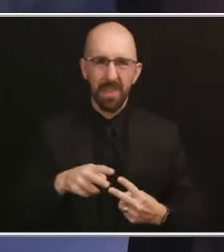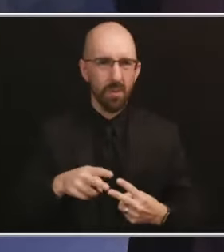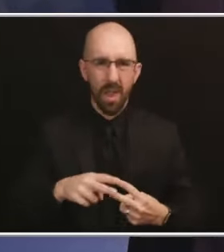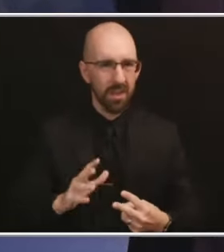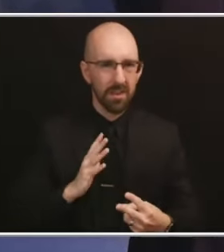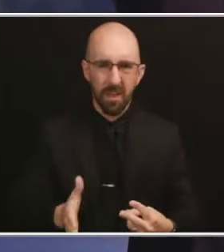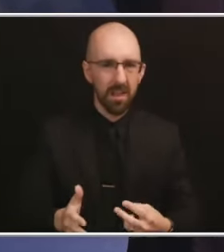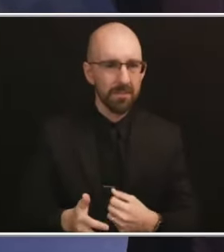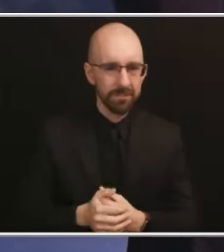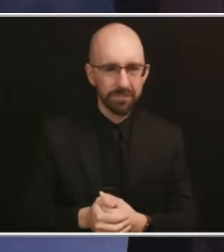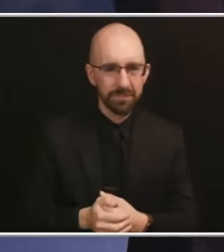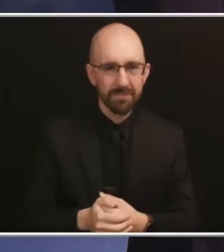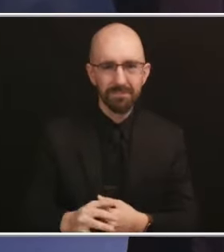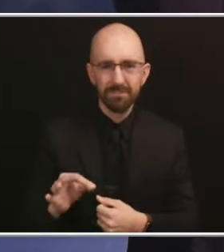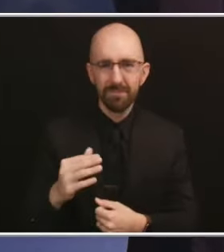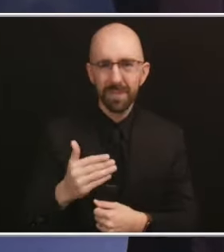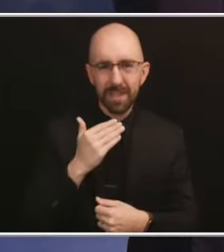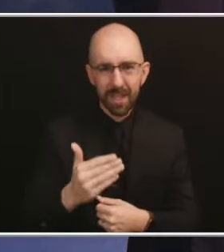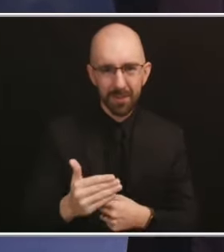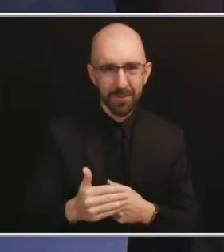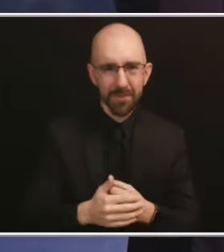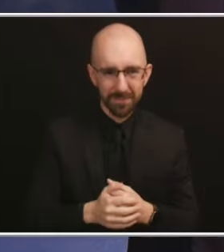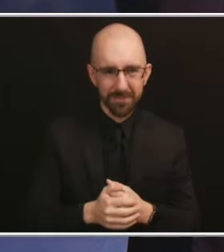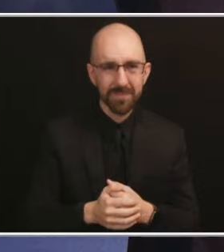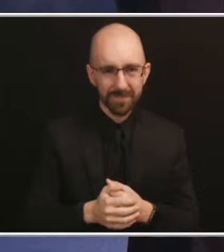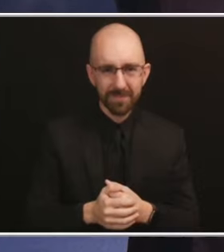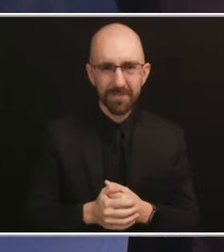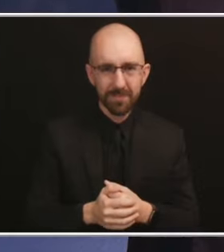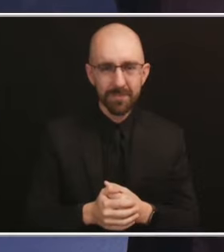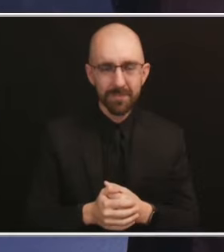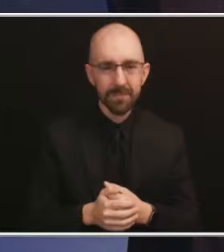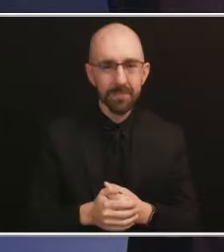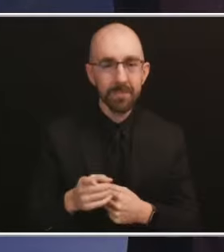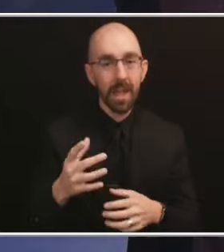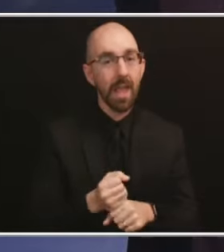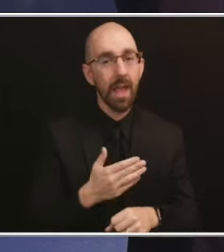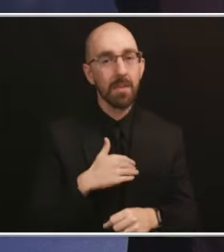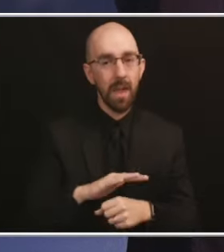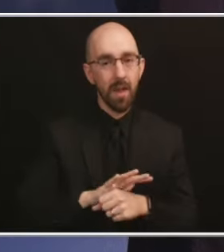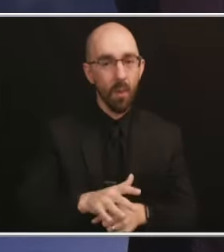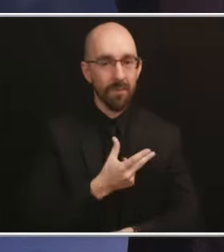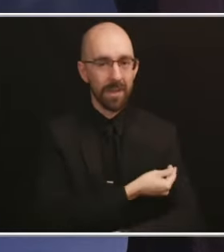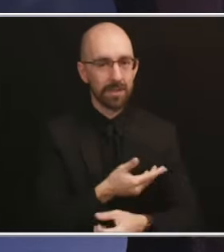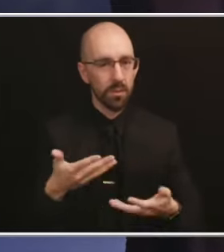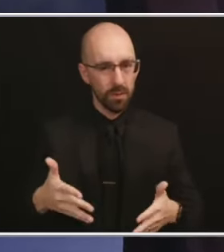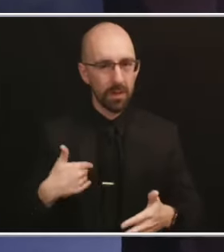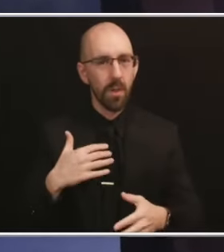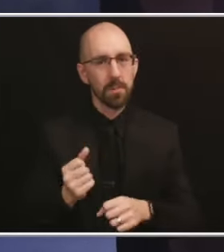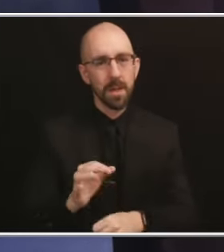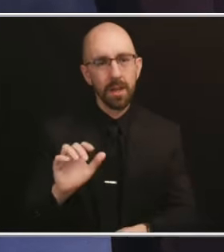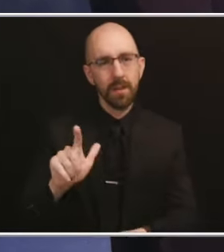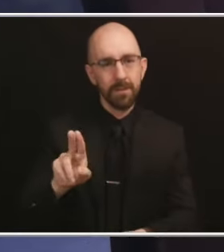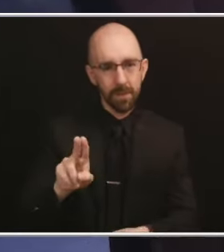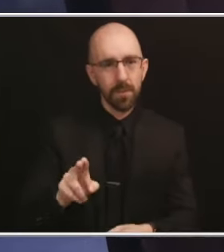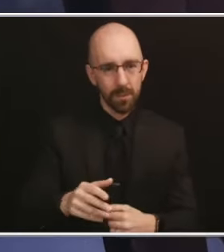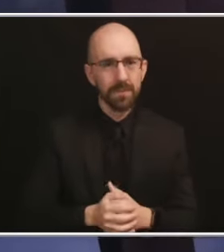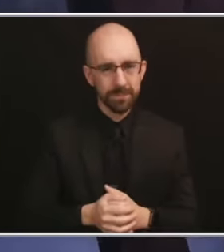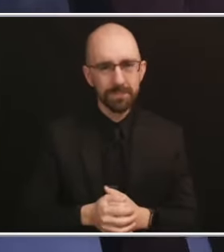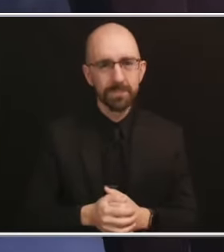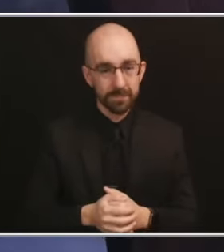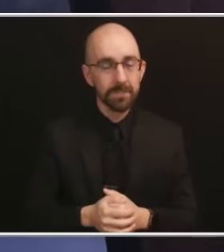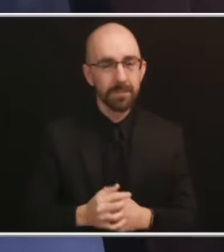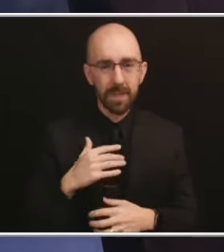Thank you. And it's okay to get them That's so separately as easy. well. It is. Because I got my COVID vaccine already, so I'm Yep. getting my flu today only. Yep. And I got one